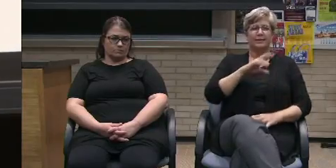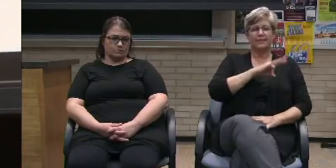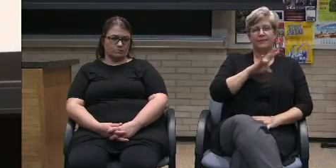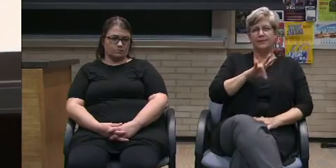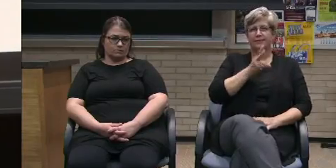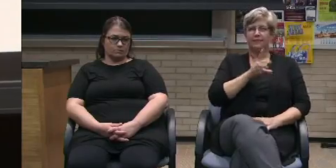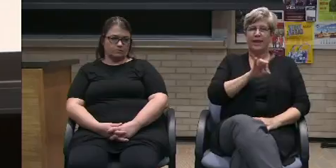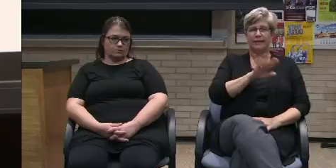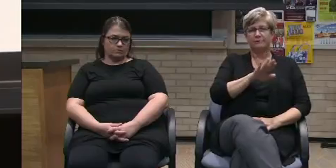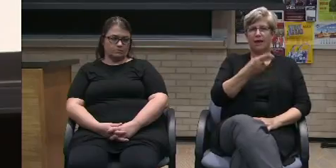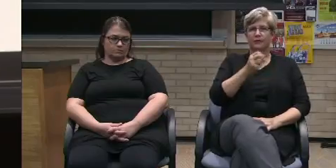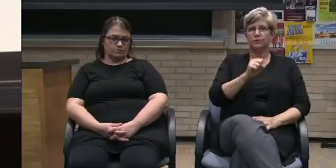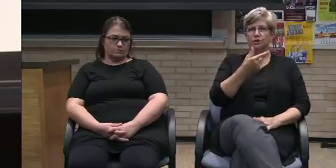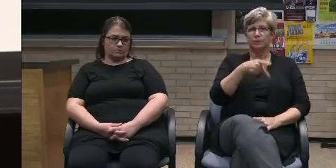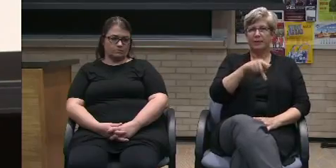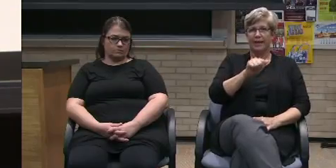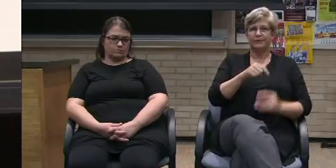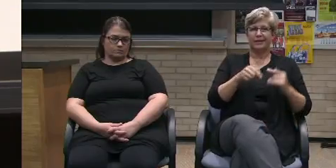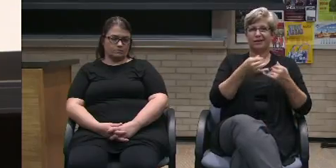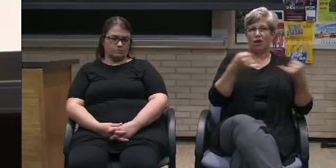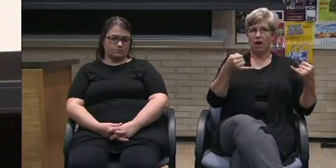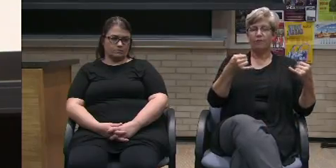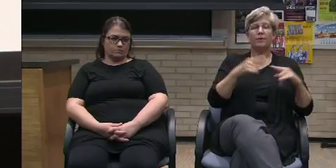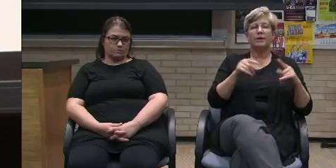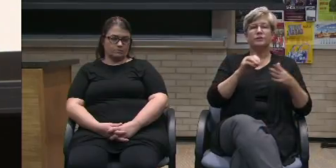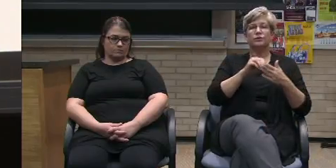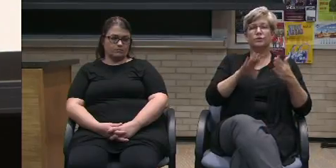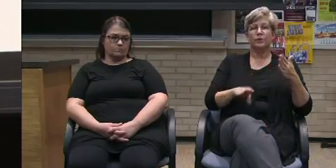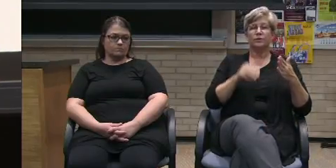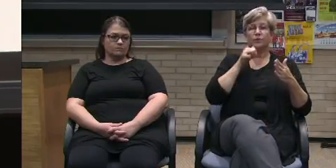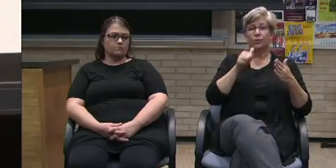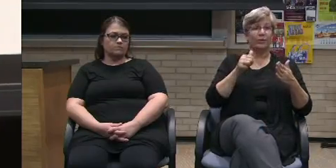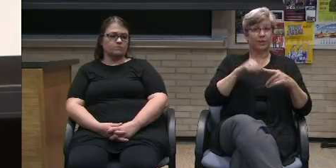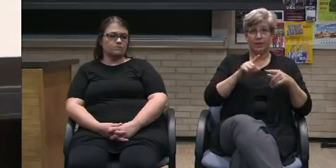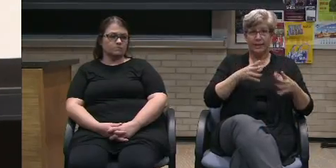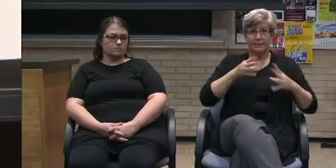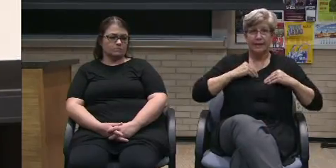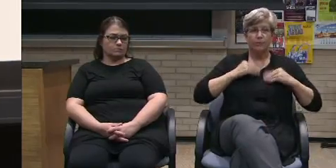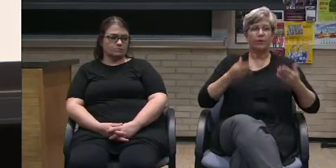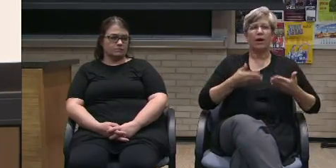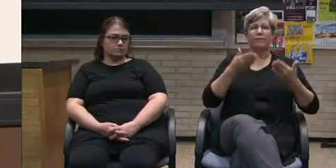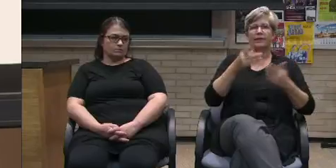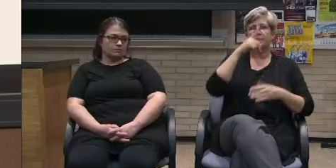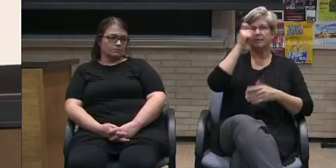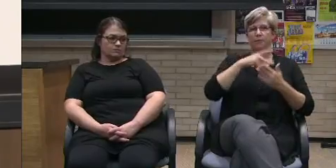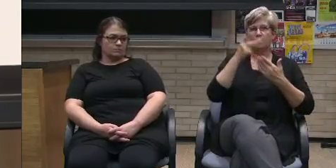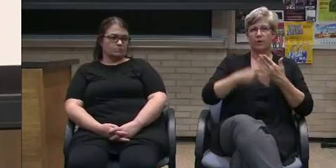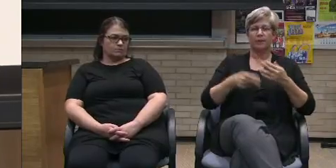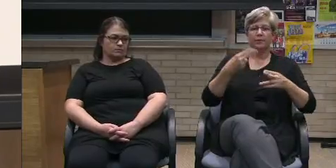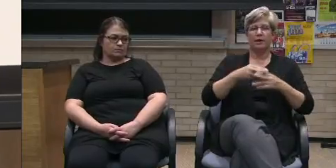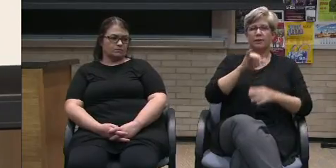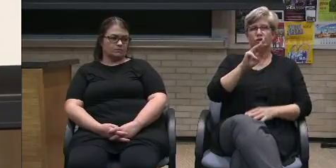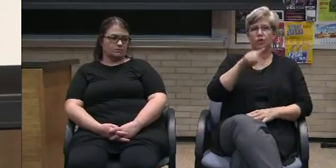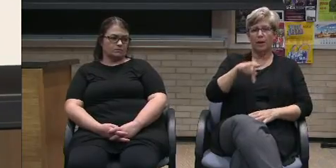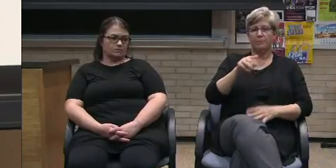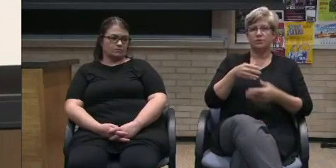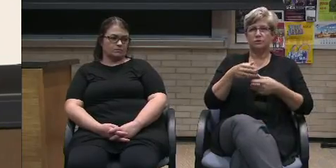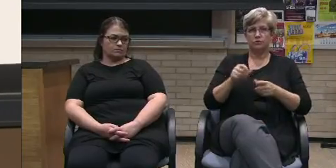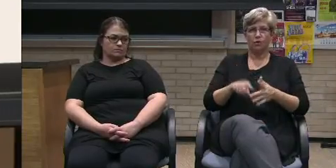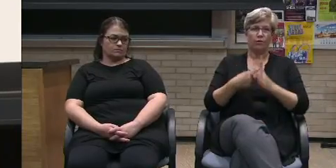it seems to be about. But students who would not be accepted, we offer them our summer bridge Jumpstart. They come in and do developmental